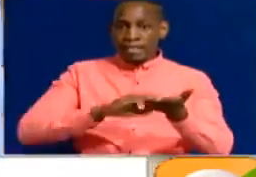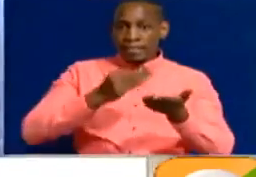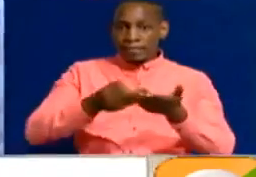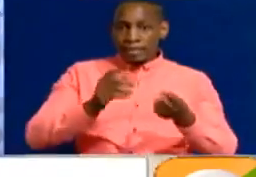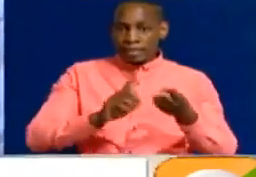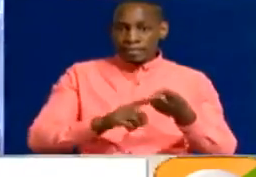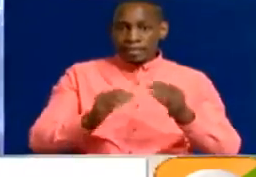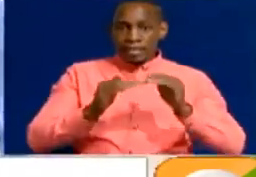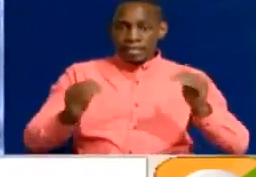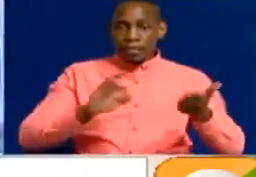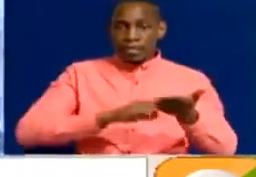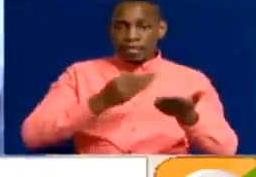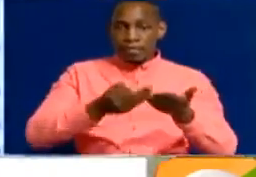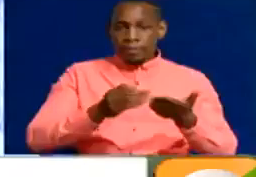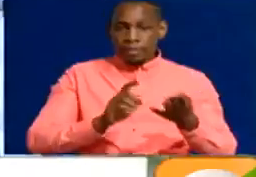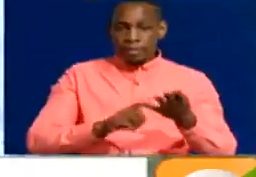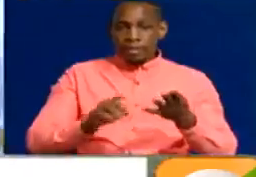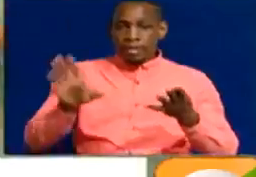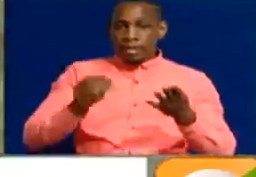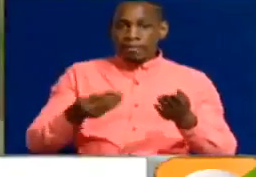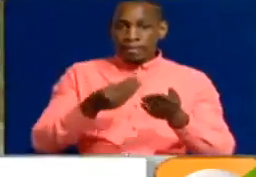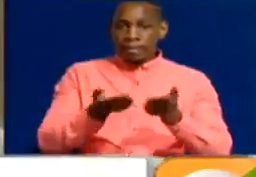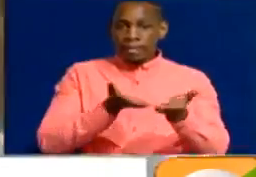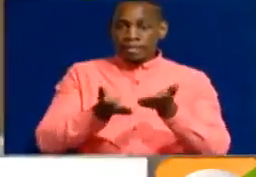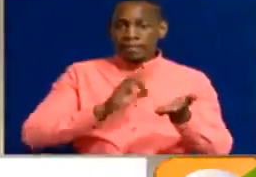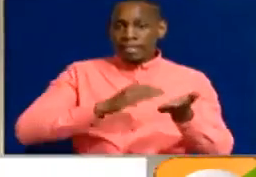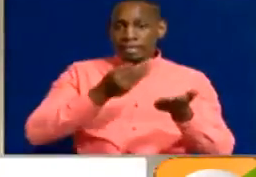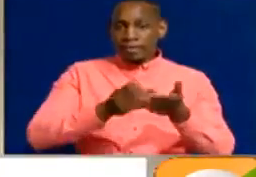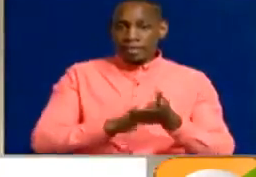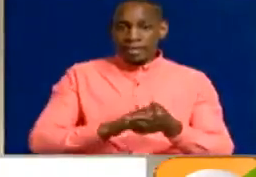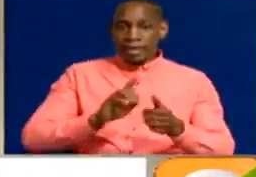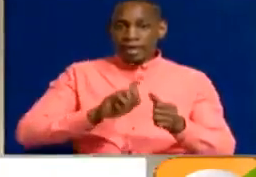Fund, Cytonn Equity Fund, Cytonn Africa Financial Services